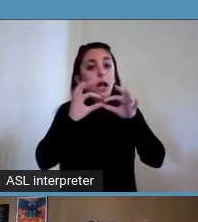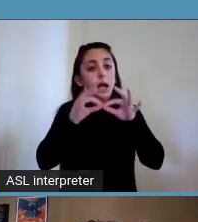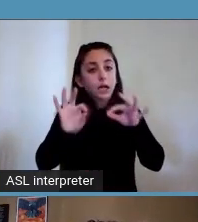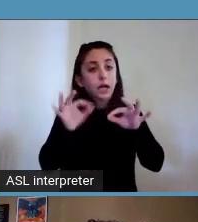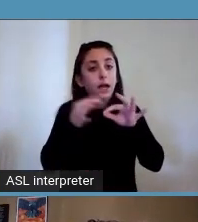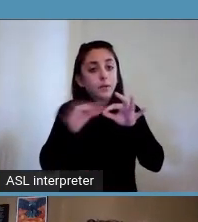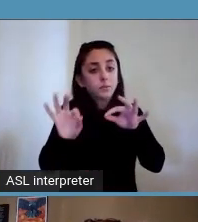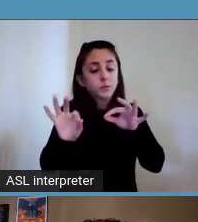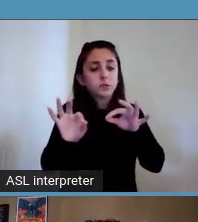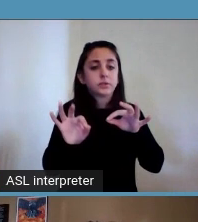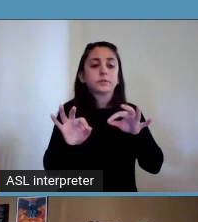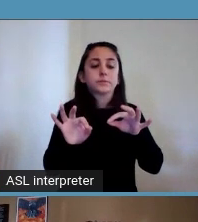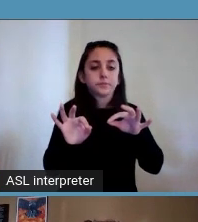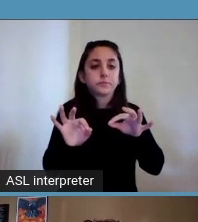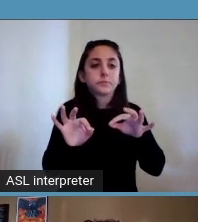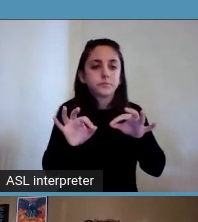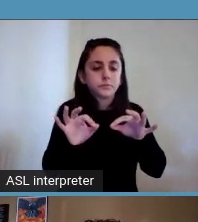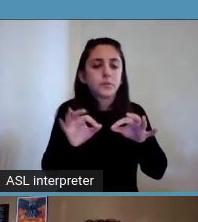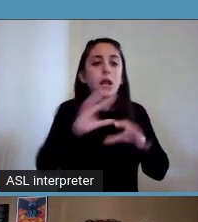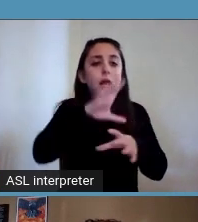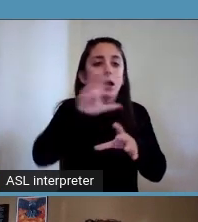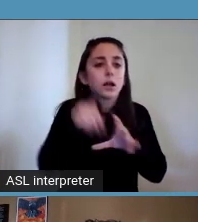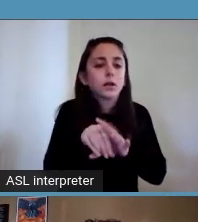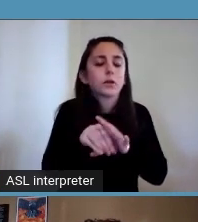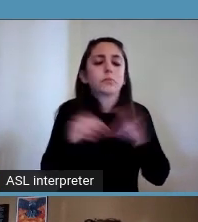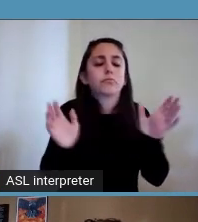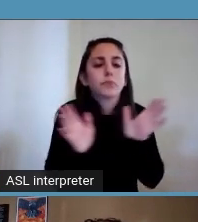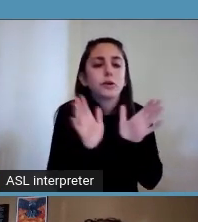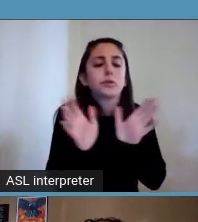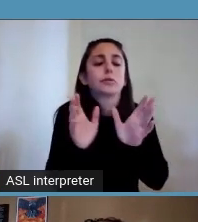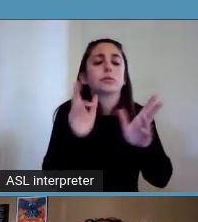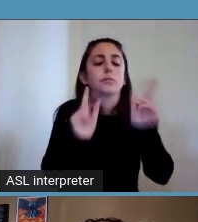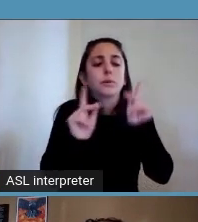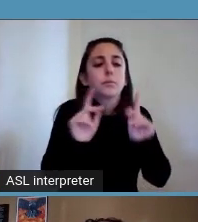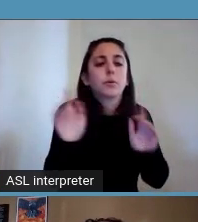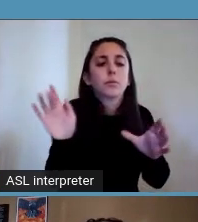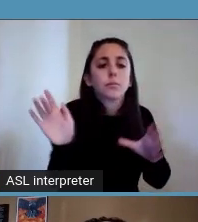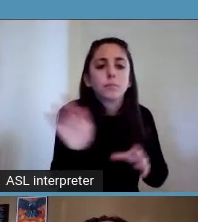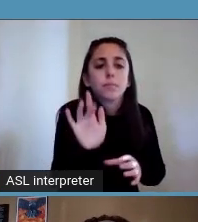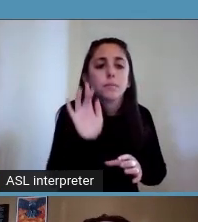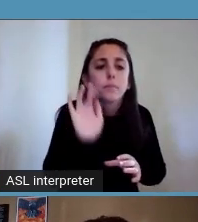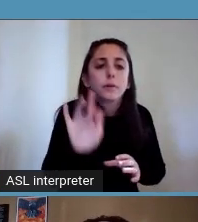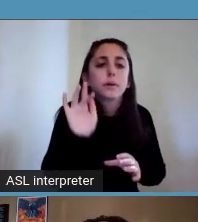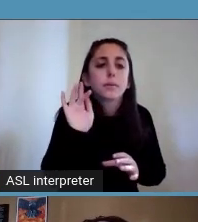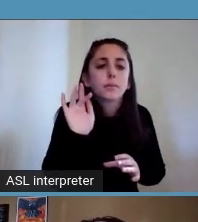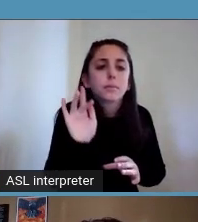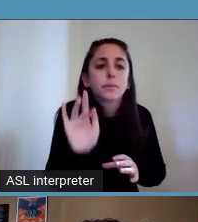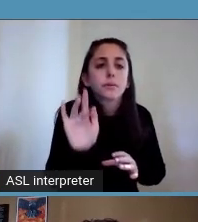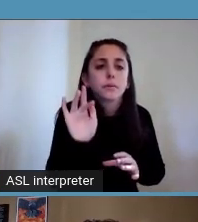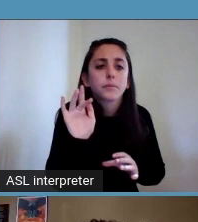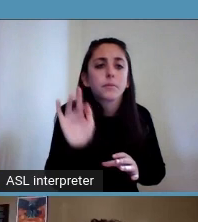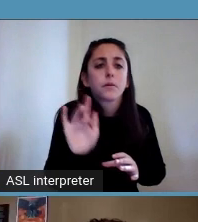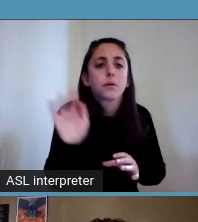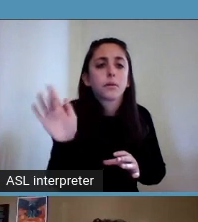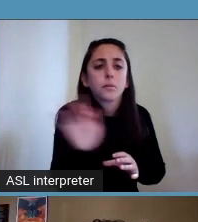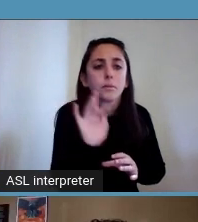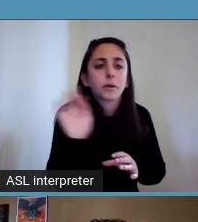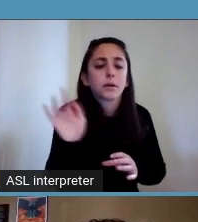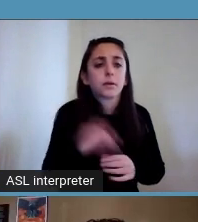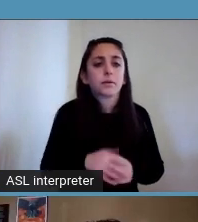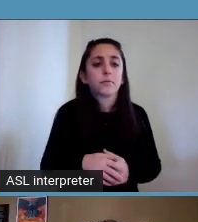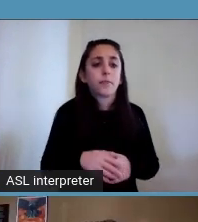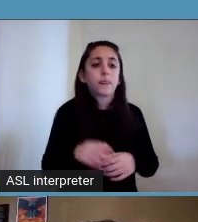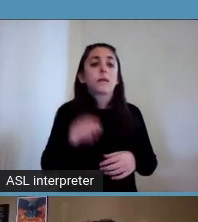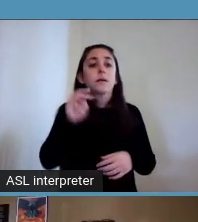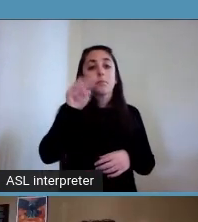to encourage people to actually click through them. So she created it using Microsoft Publisher, which we use for designing